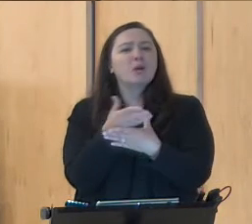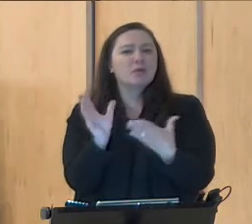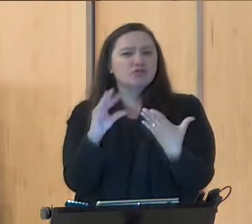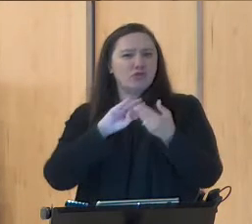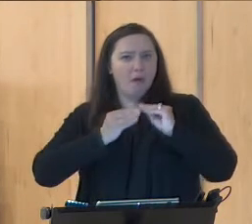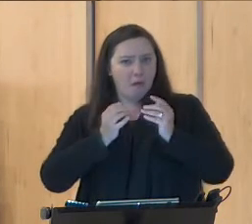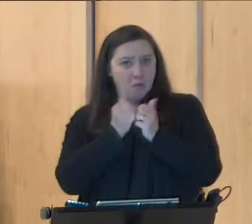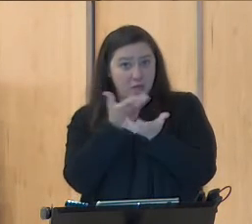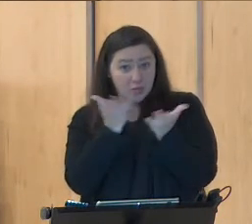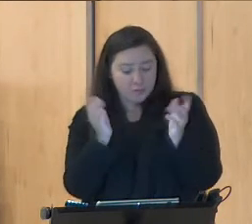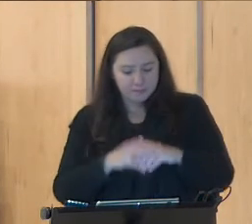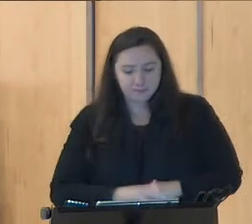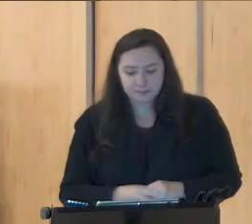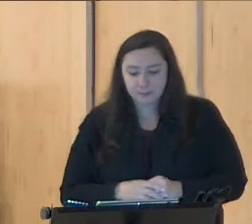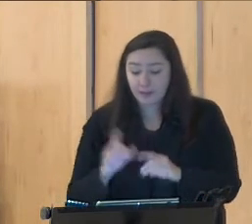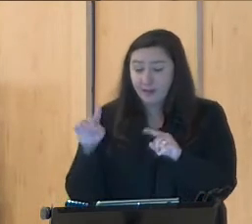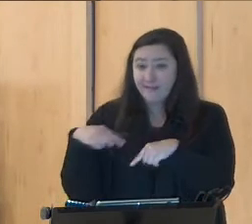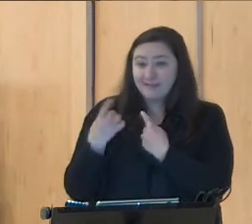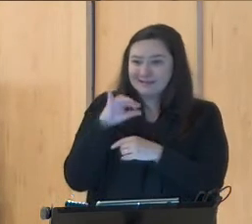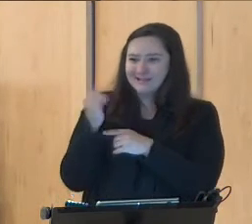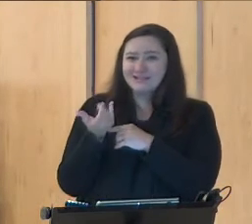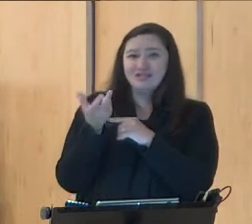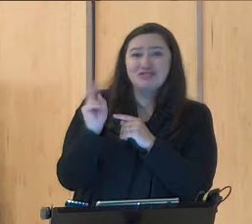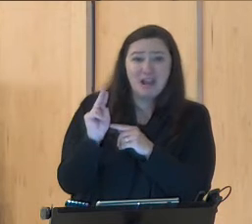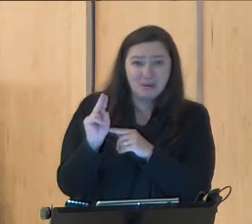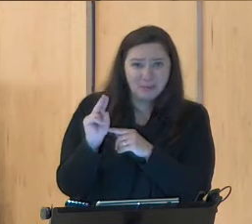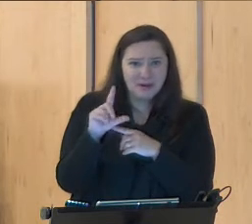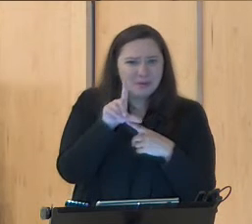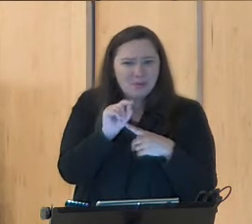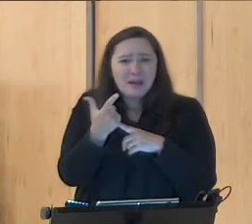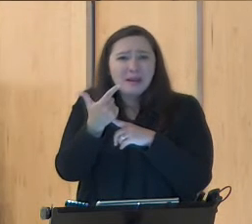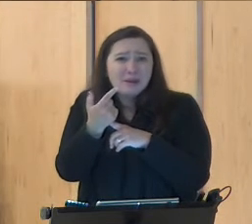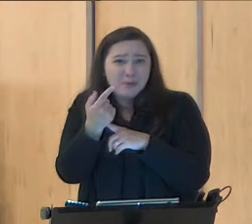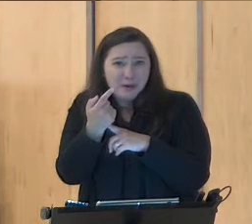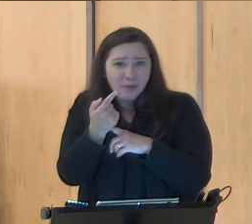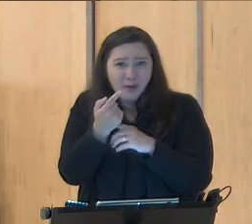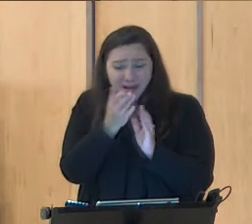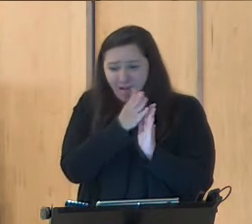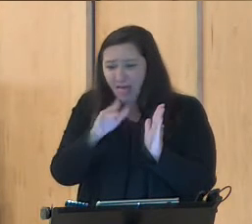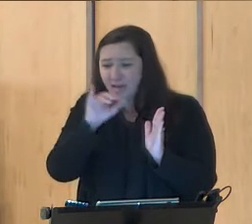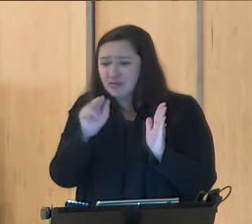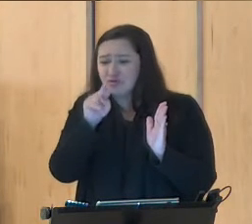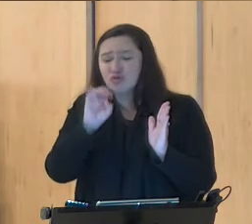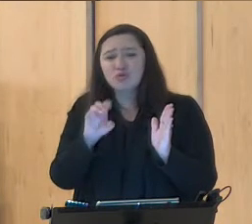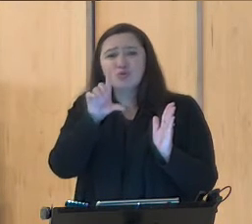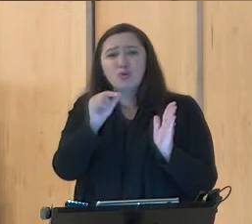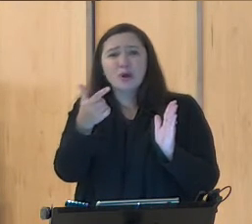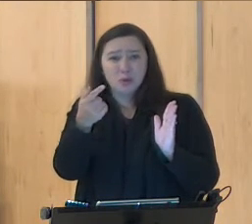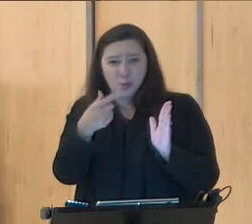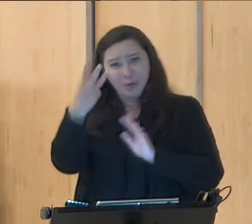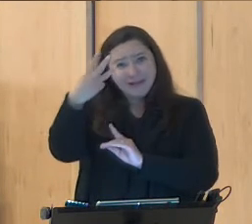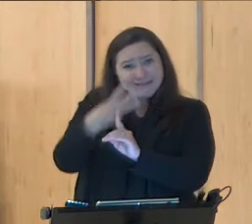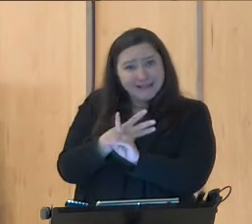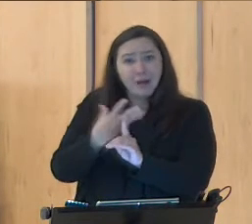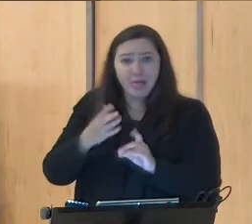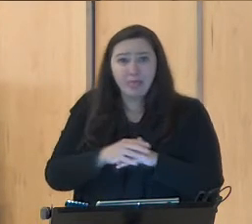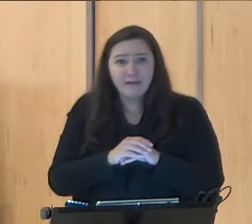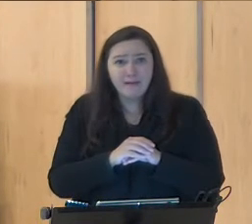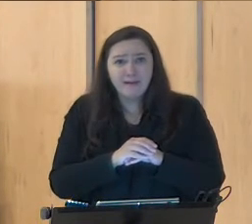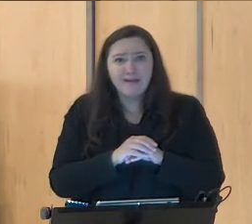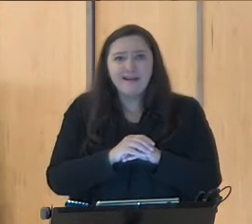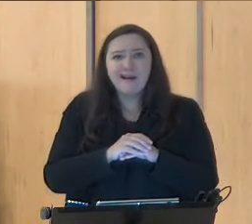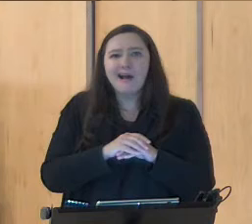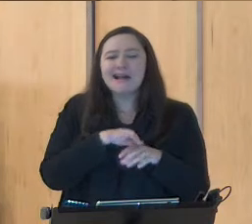you. Since January 2021 through June of 2021, we have